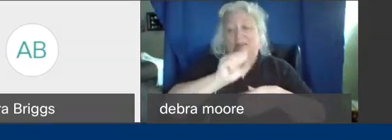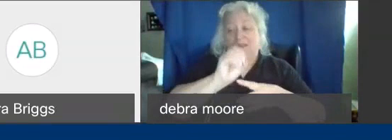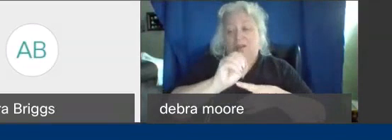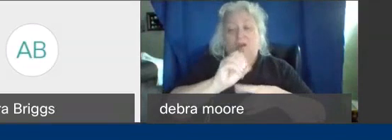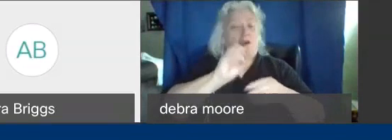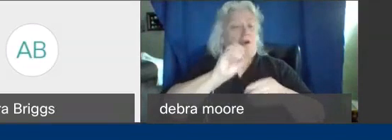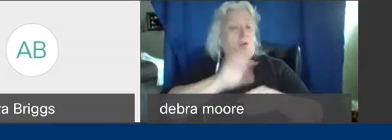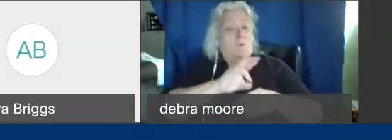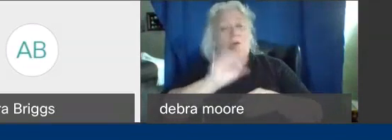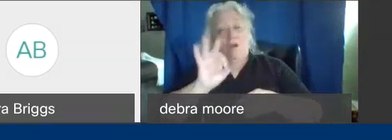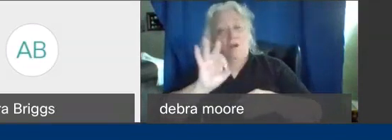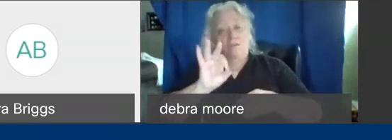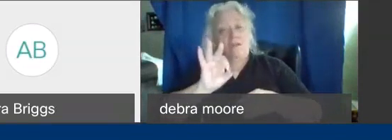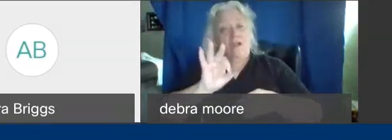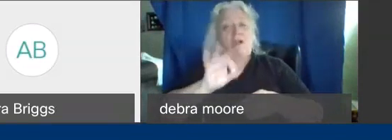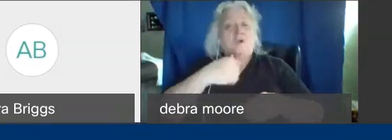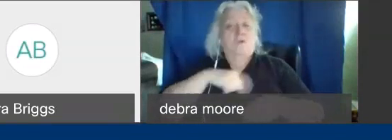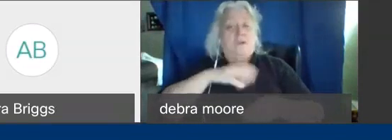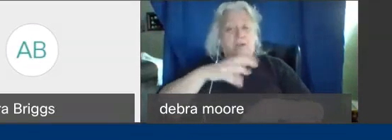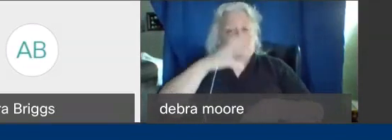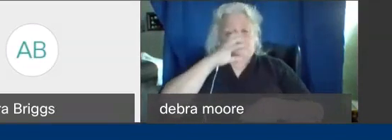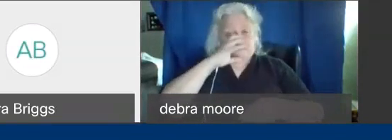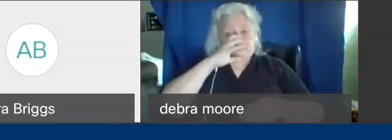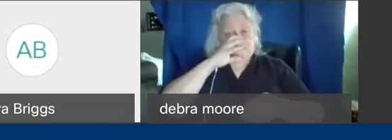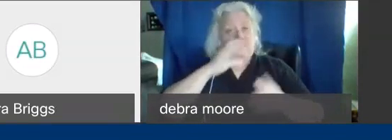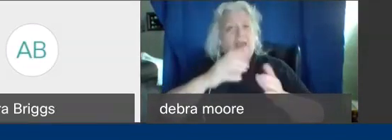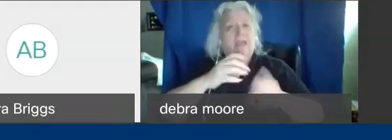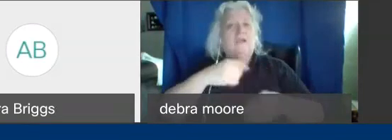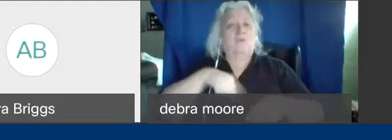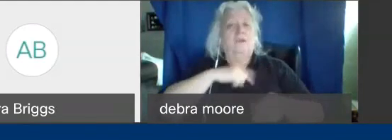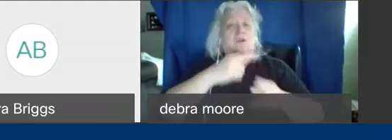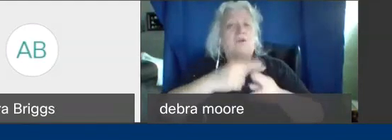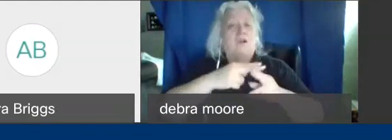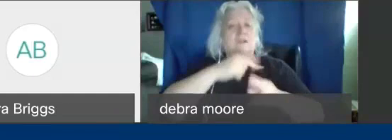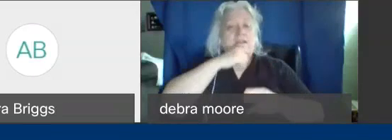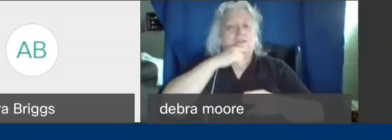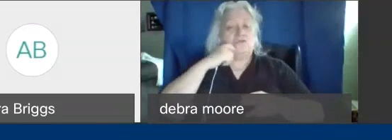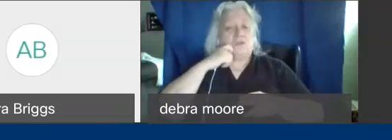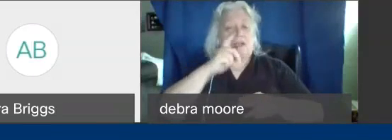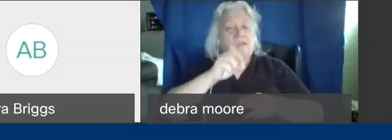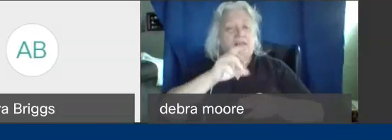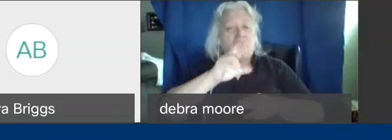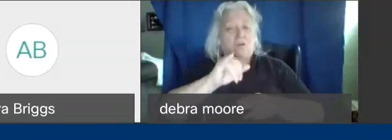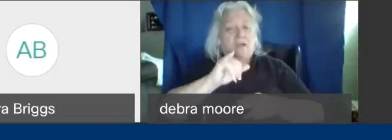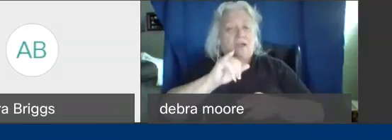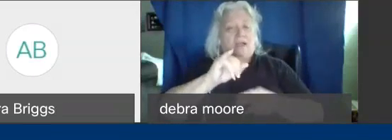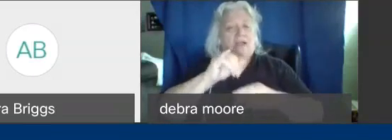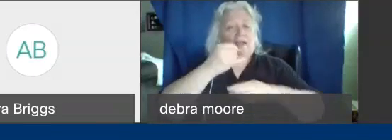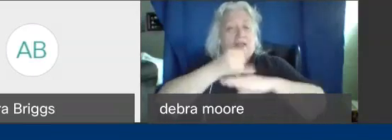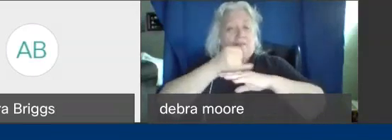off. So in other words, we are a dry campus, and any violation of being a dry campus can result in disciplinary